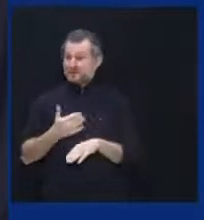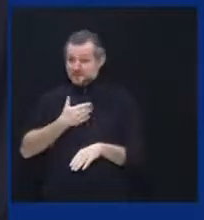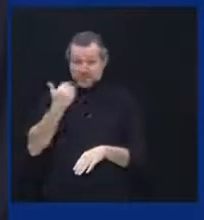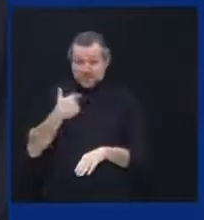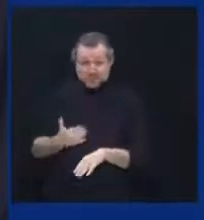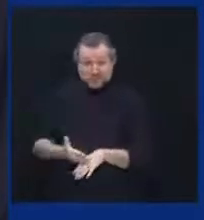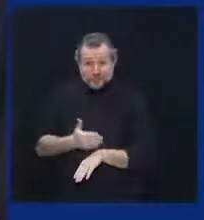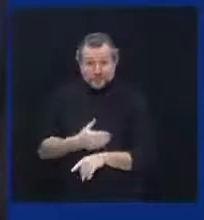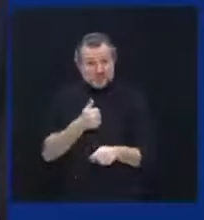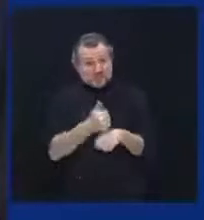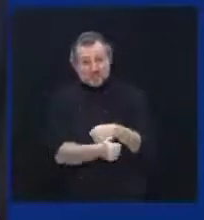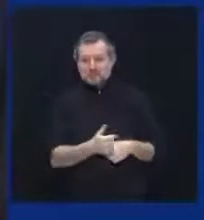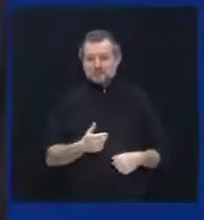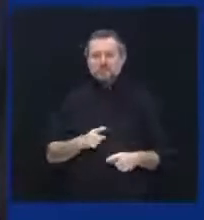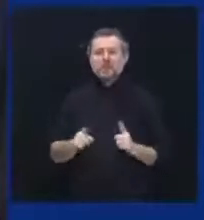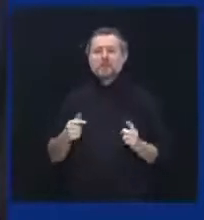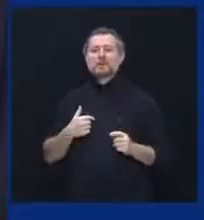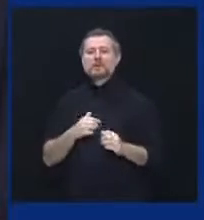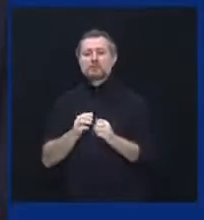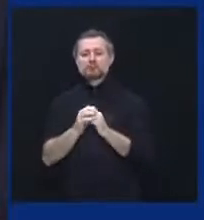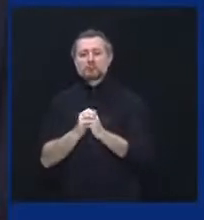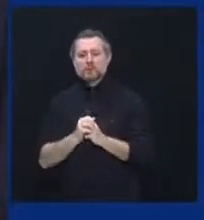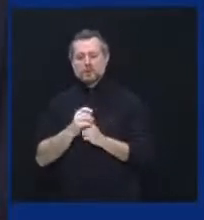But they're in my thoughts and prayers.